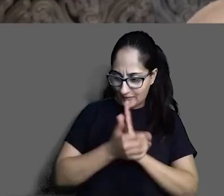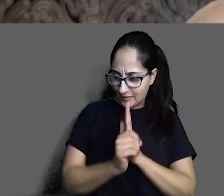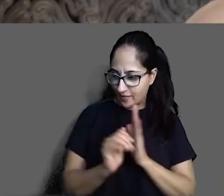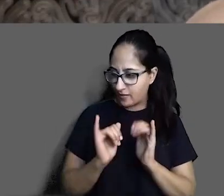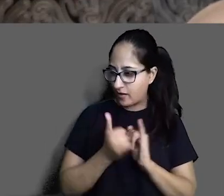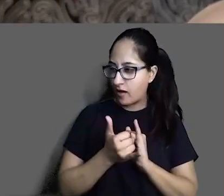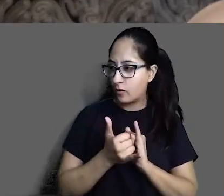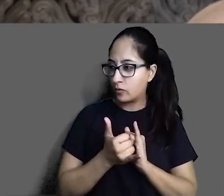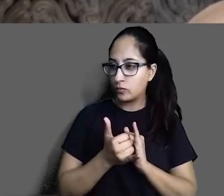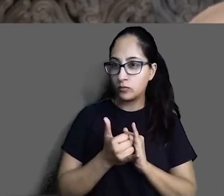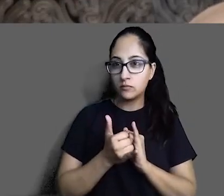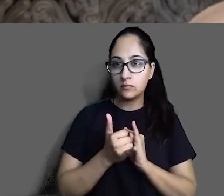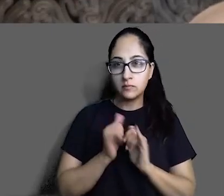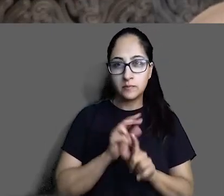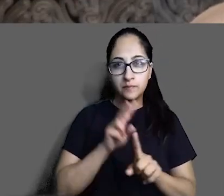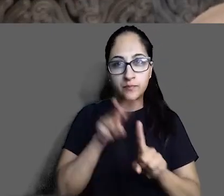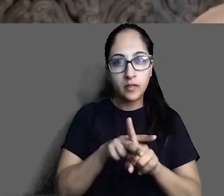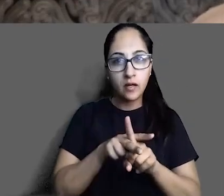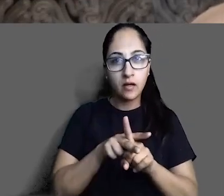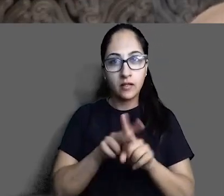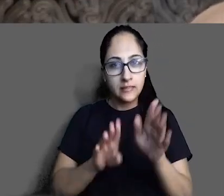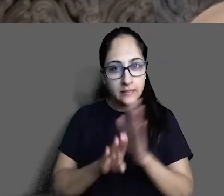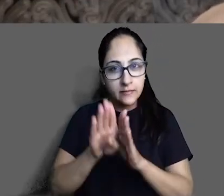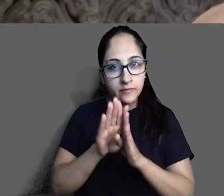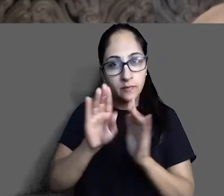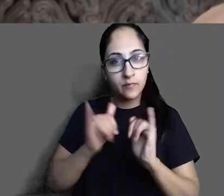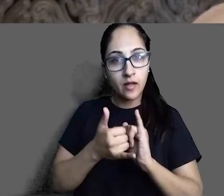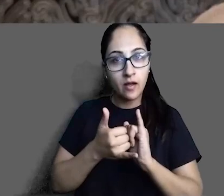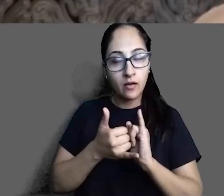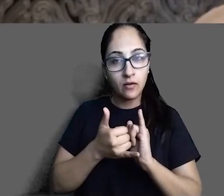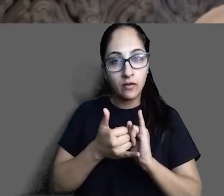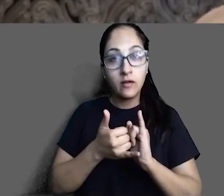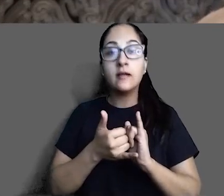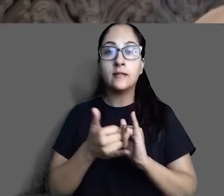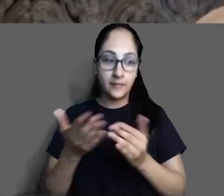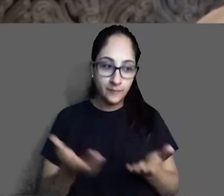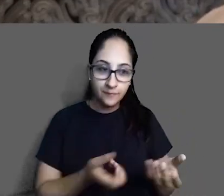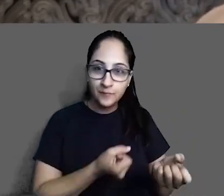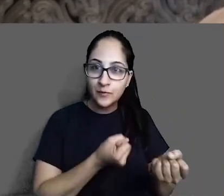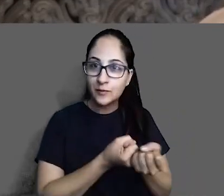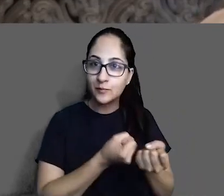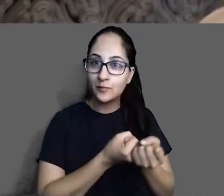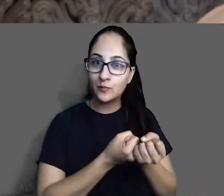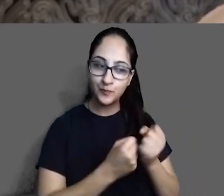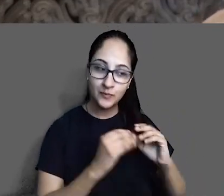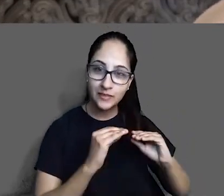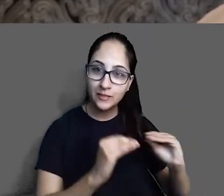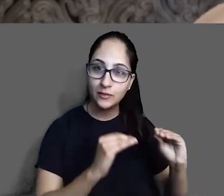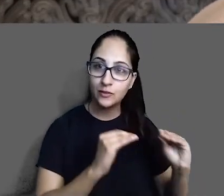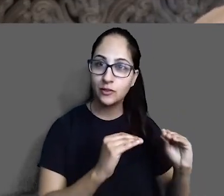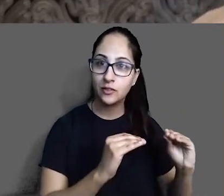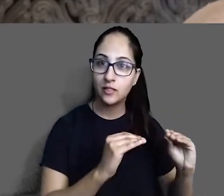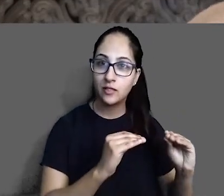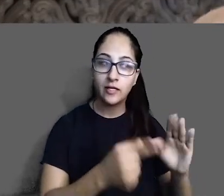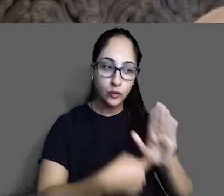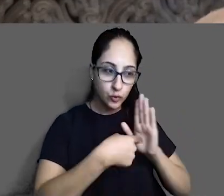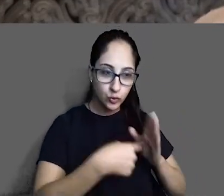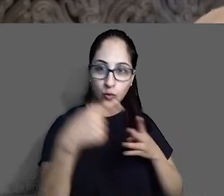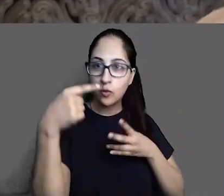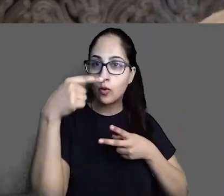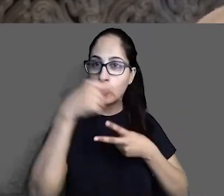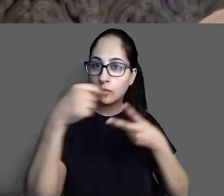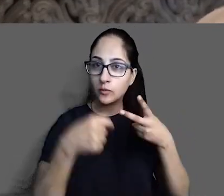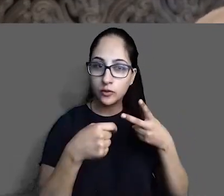them an environment that is both nurturing and supportive in helping them understand what are the basic